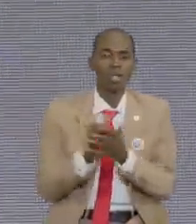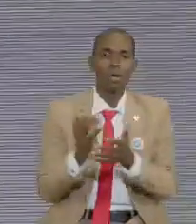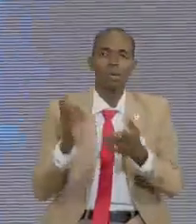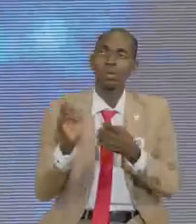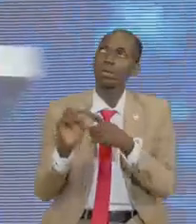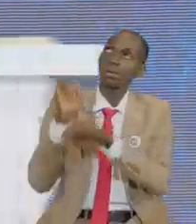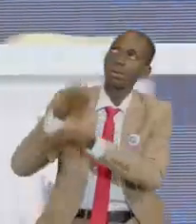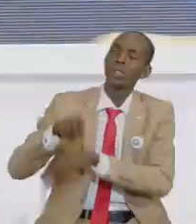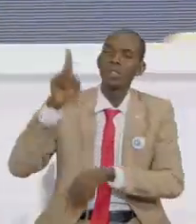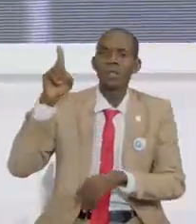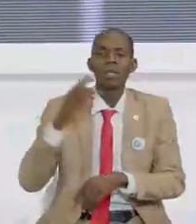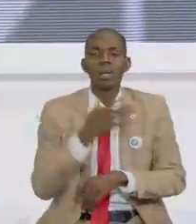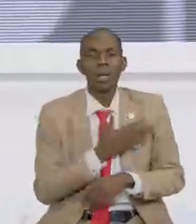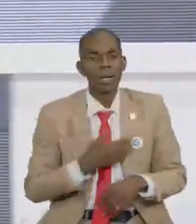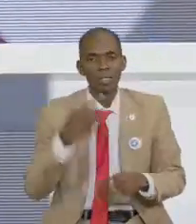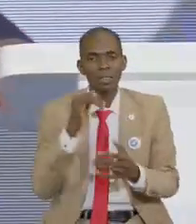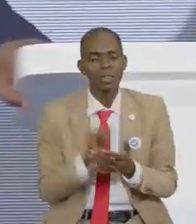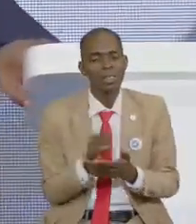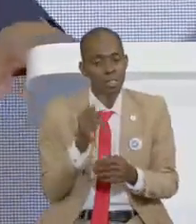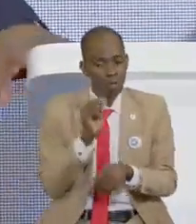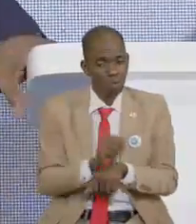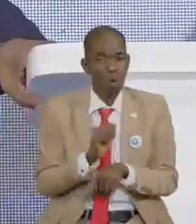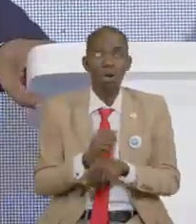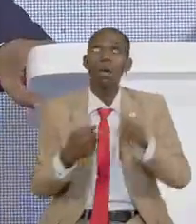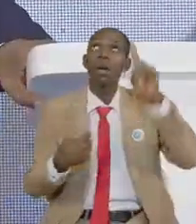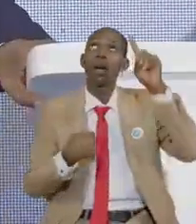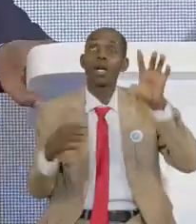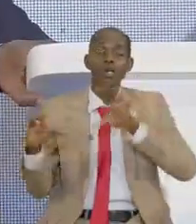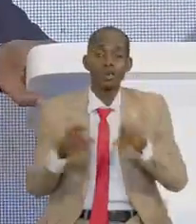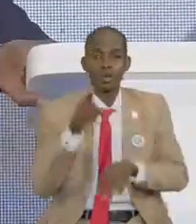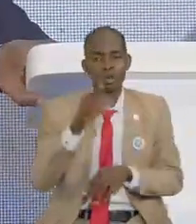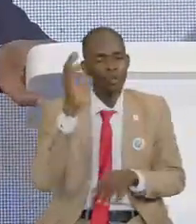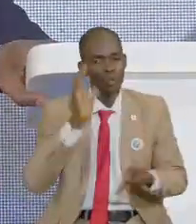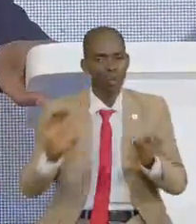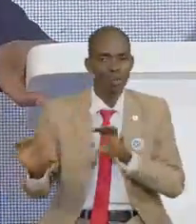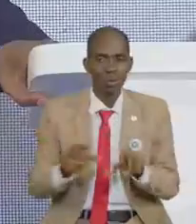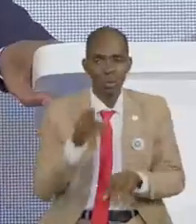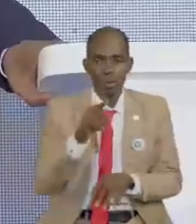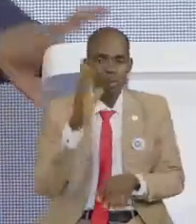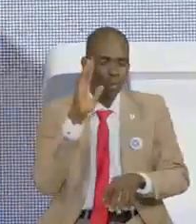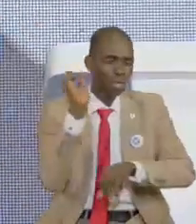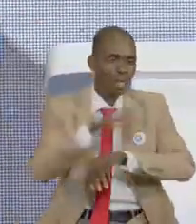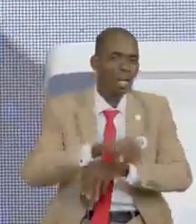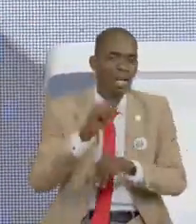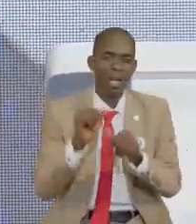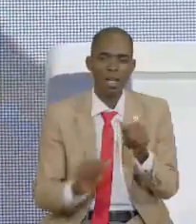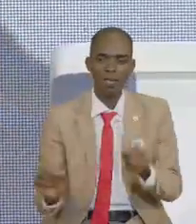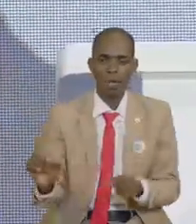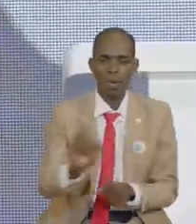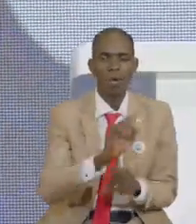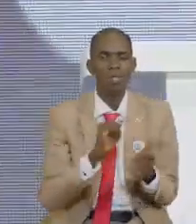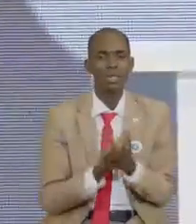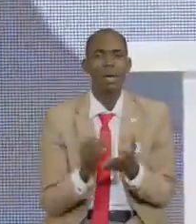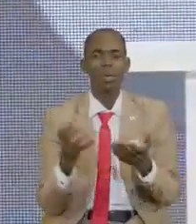And he said, the works I do, you will do. You will defeat everyone that wants to shake